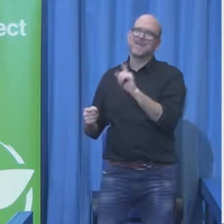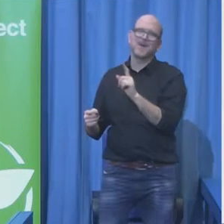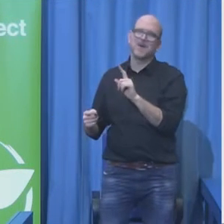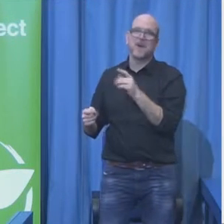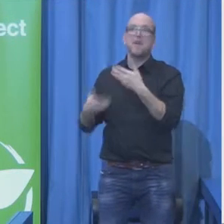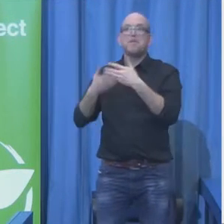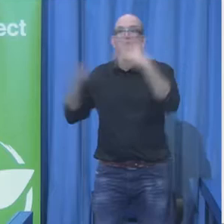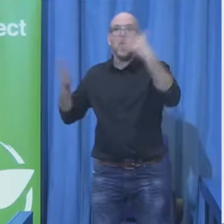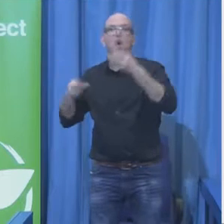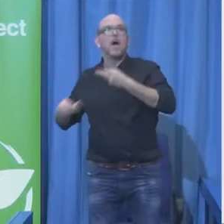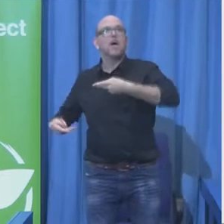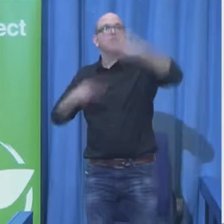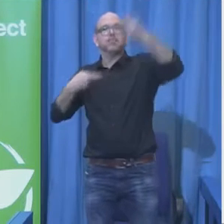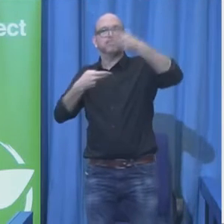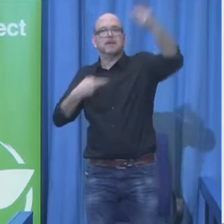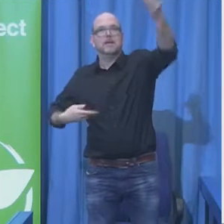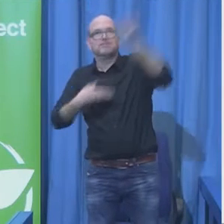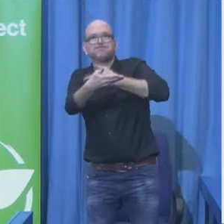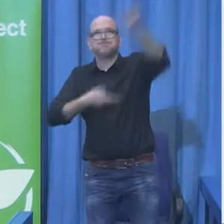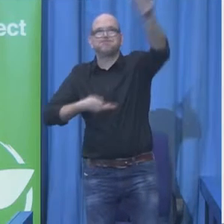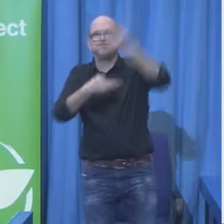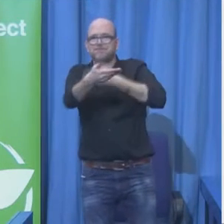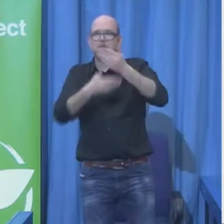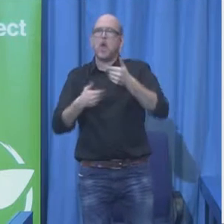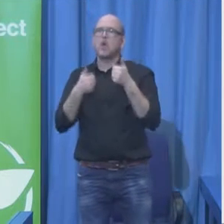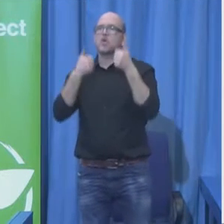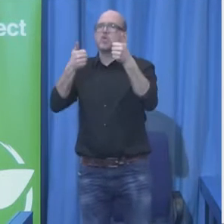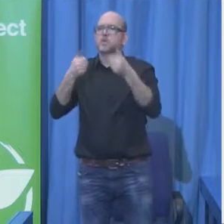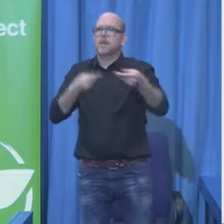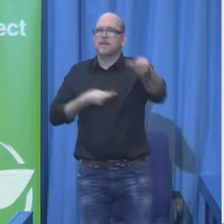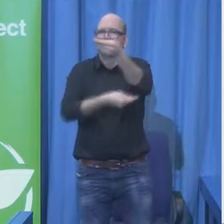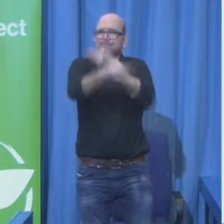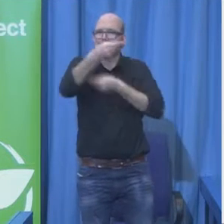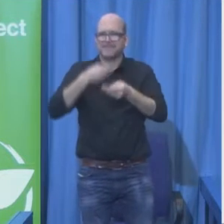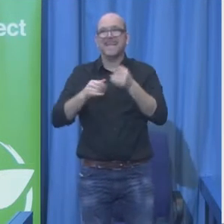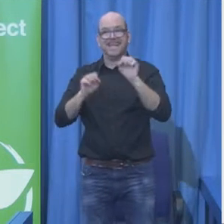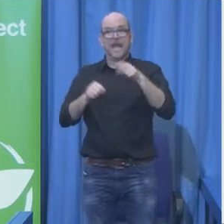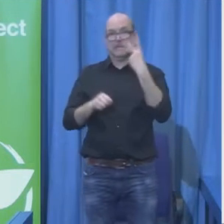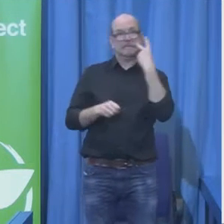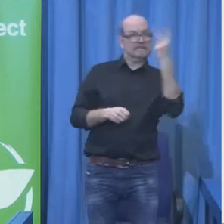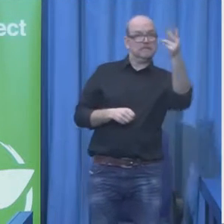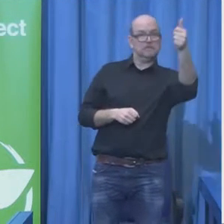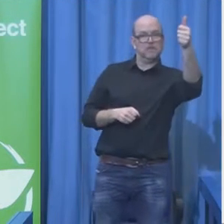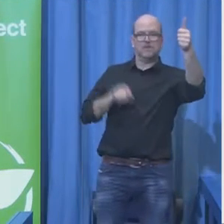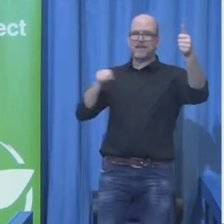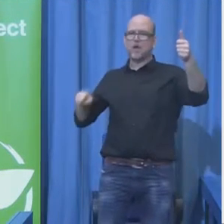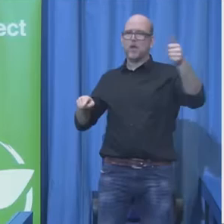Now that's the part of Africa that's also well known. But what is not known is that